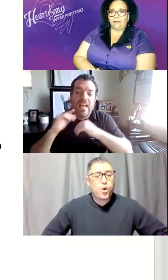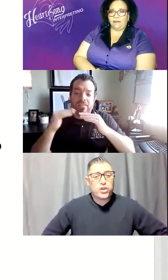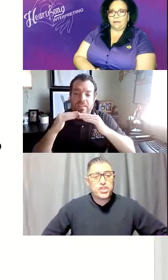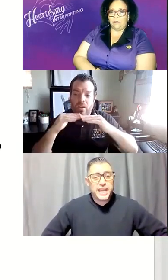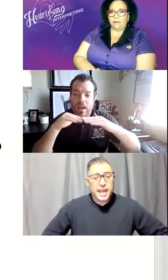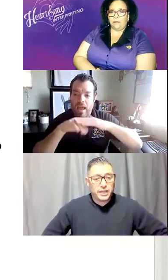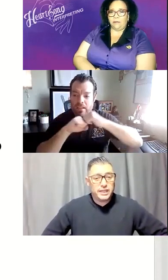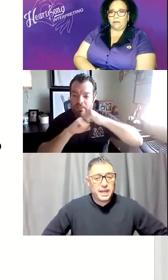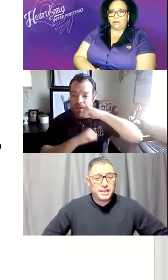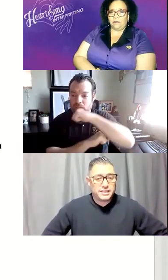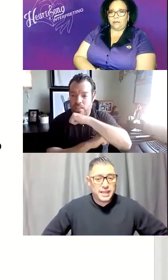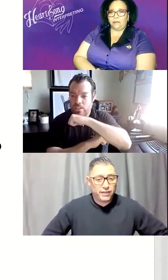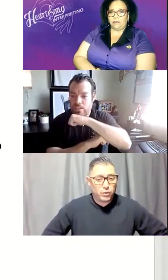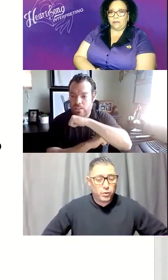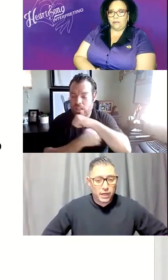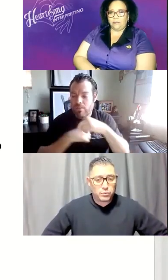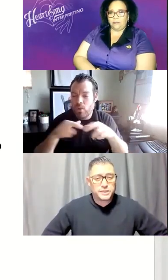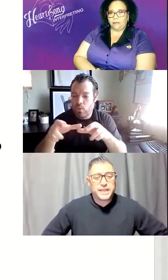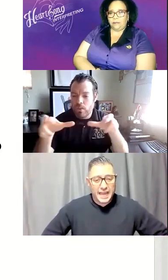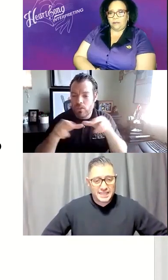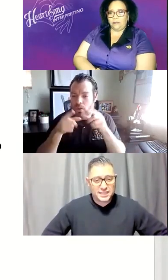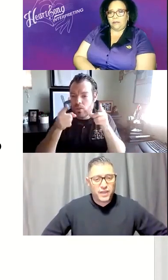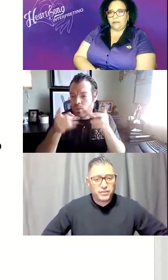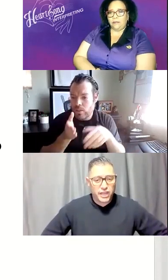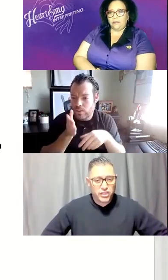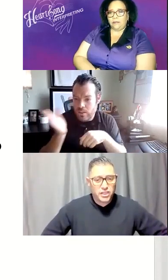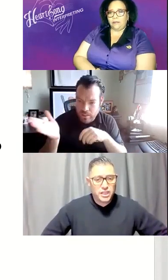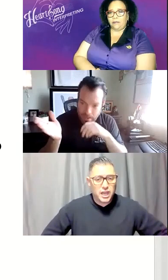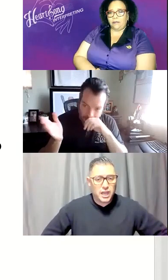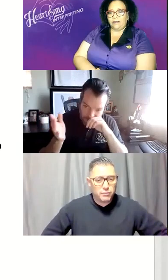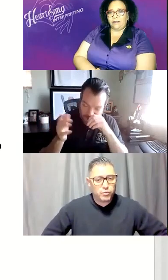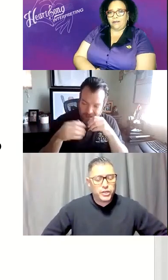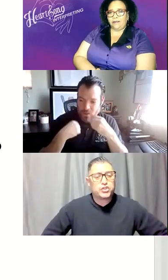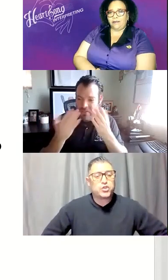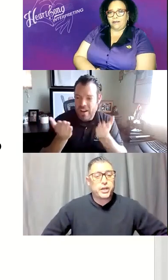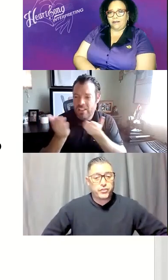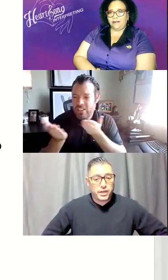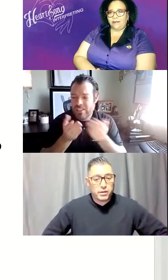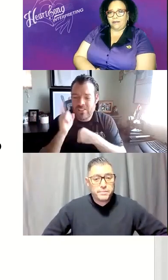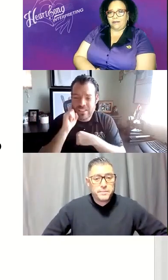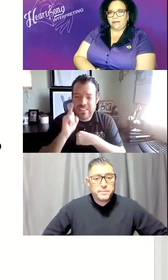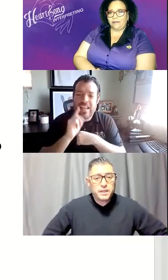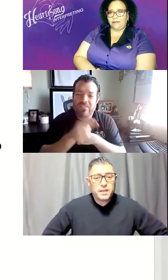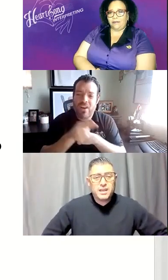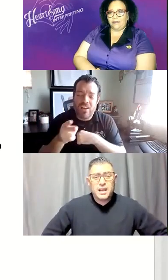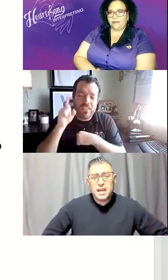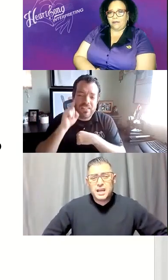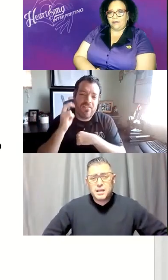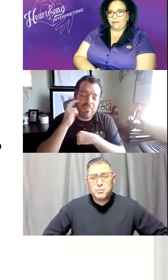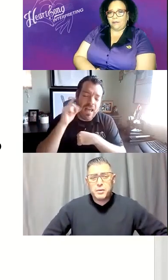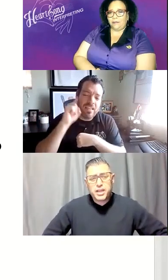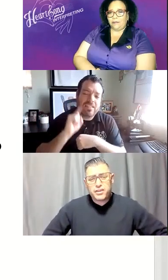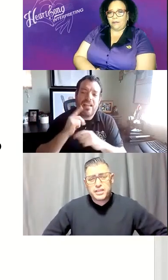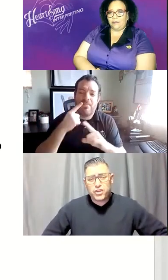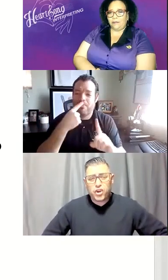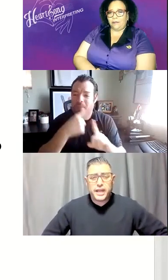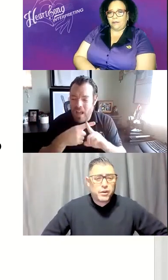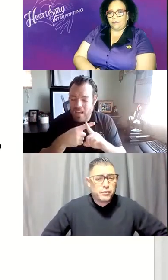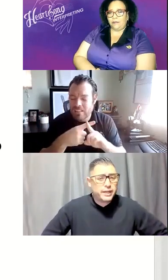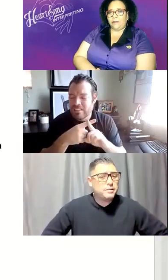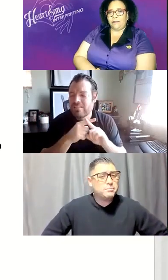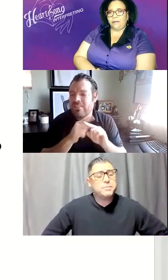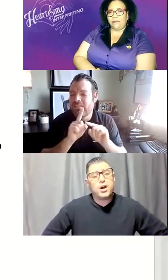I'm from Orange County, Deaf and Equal Access Foundation. I'm a regional director there. We cover deaf and